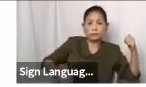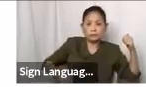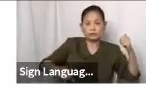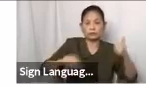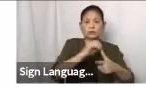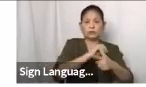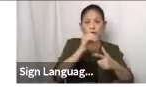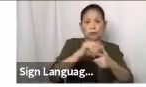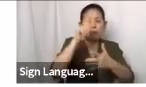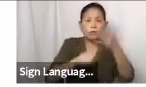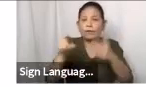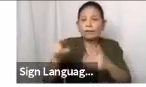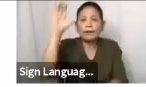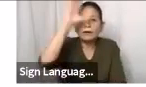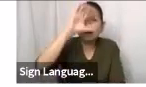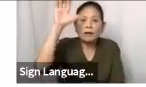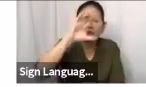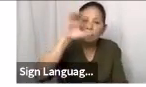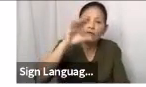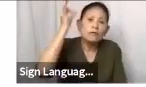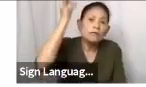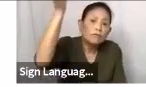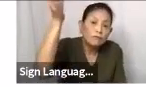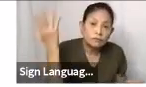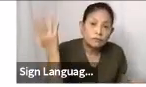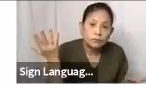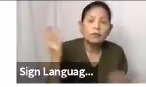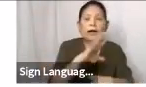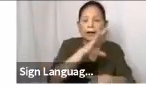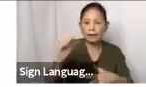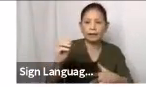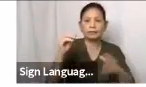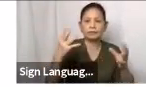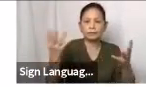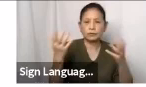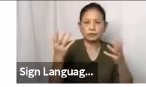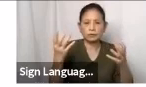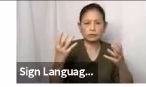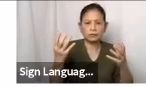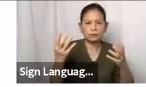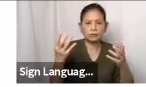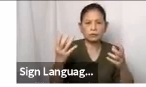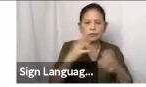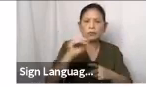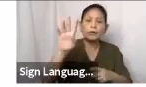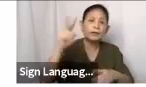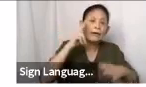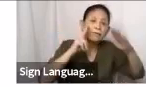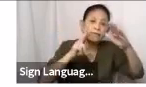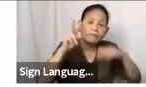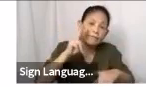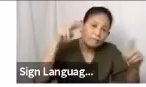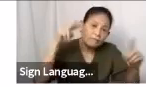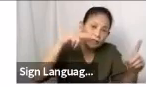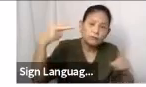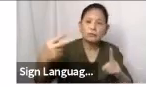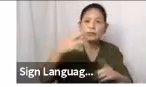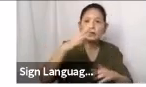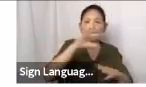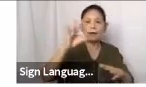they are looking forward. And secondly, we want to know the main reason why they've been starting this